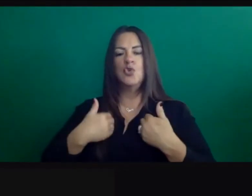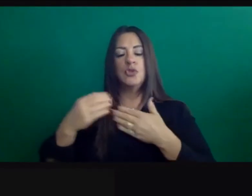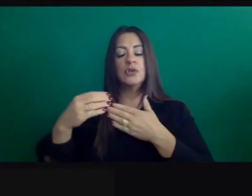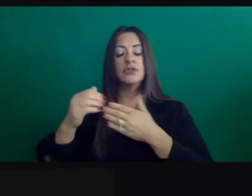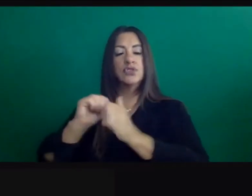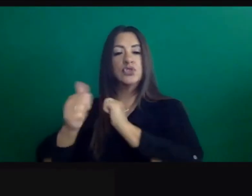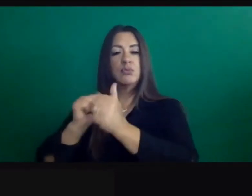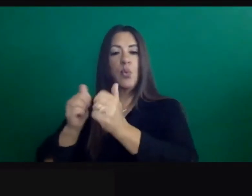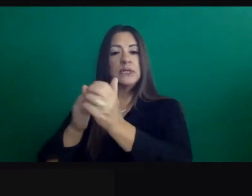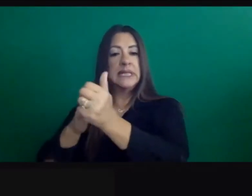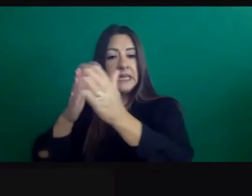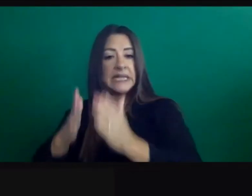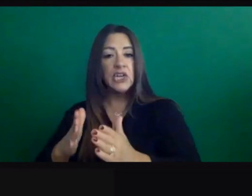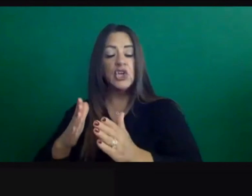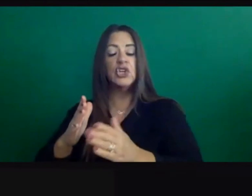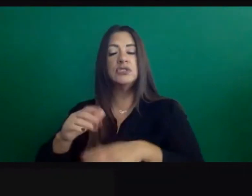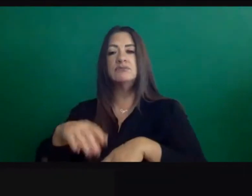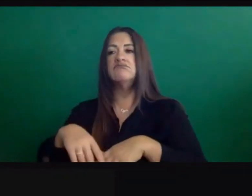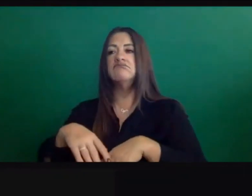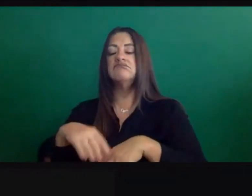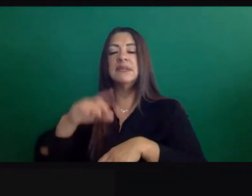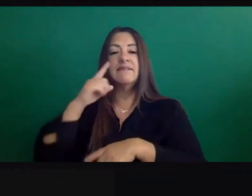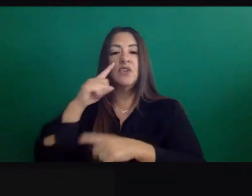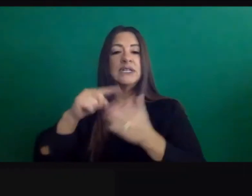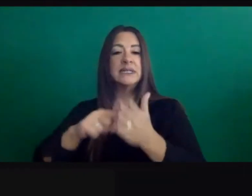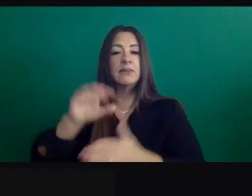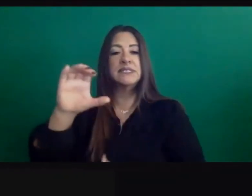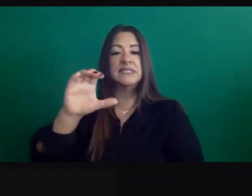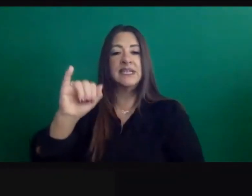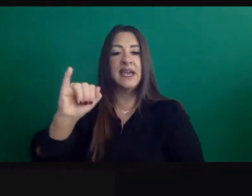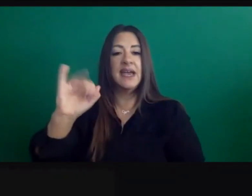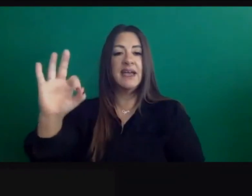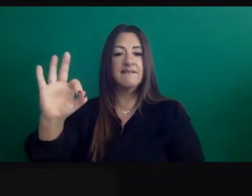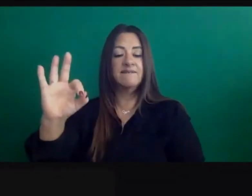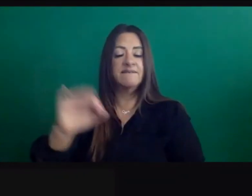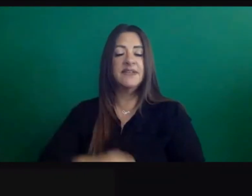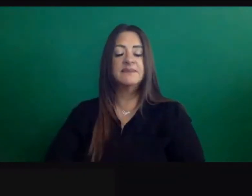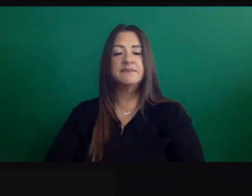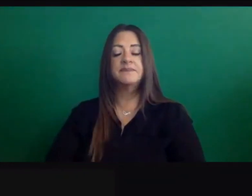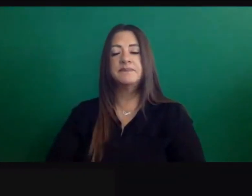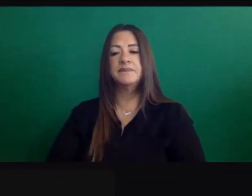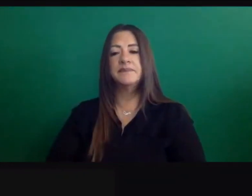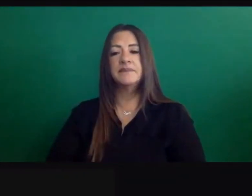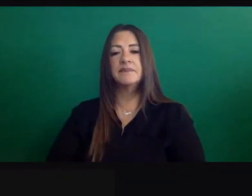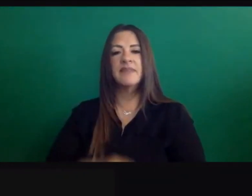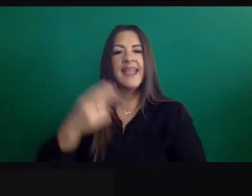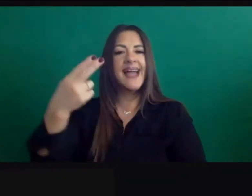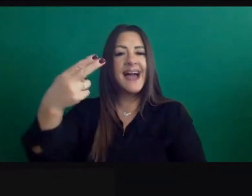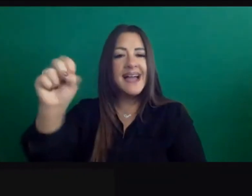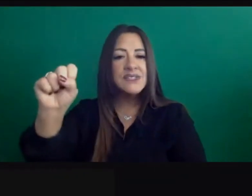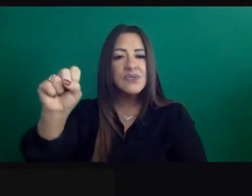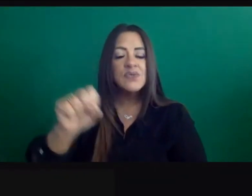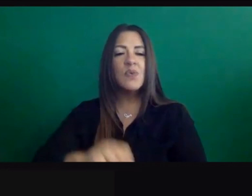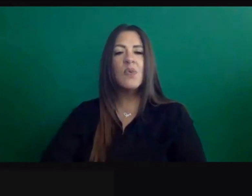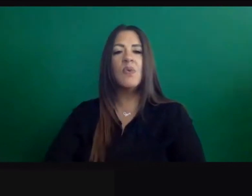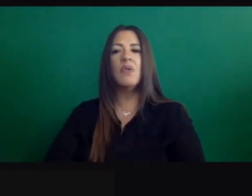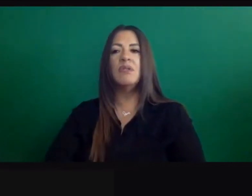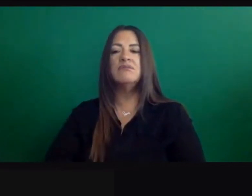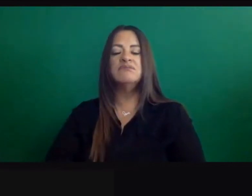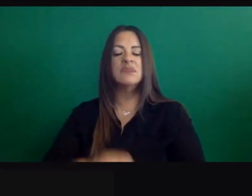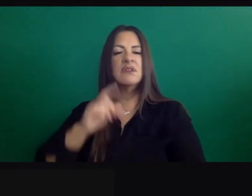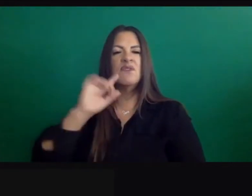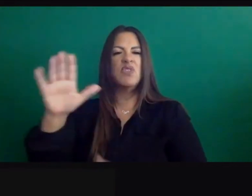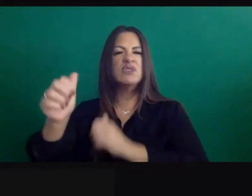leaders, including CIF on certainly high school interscholastic